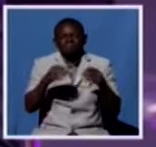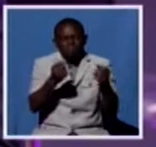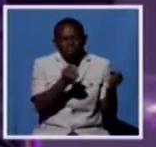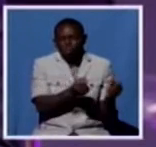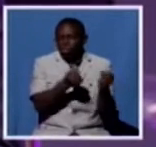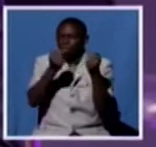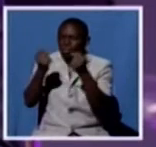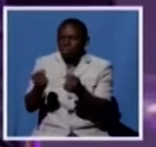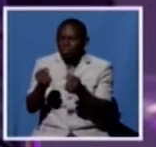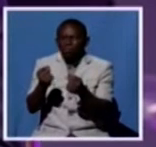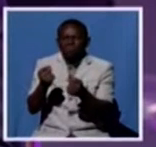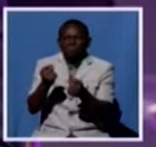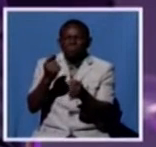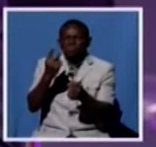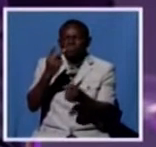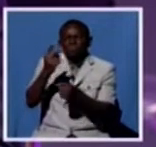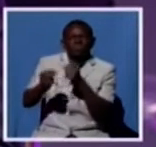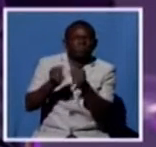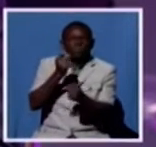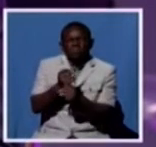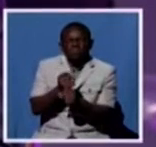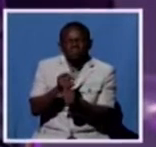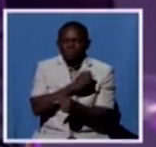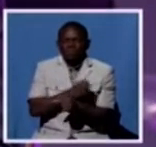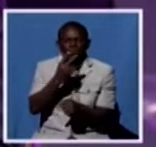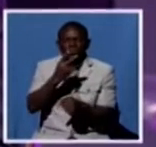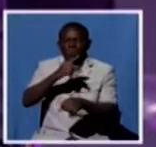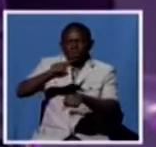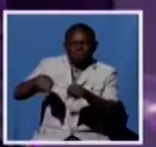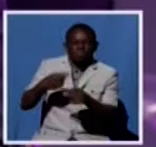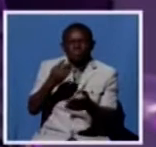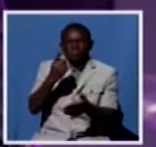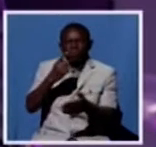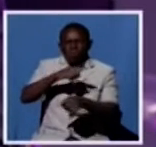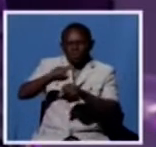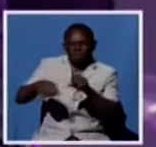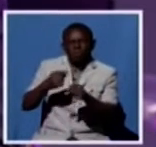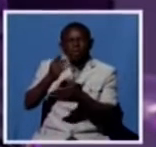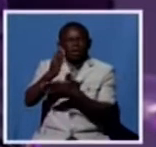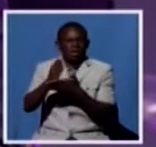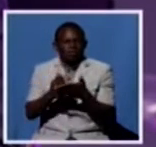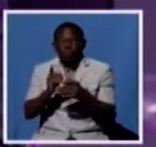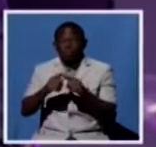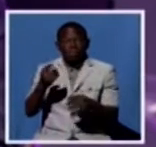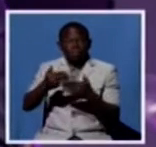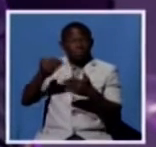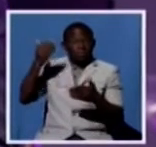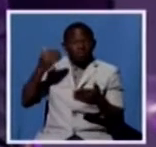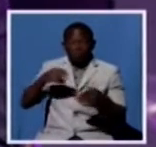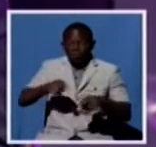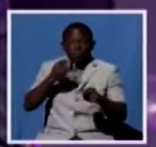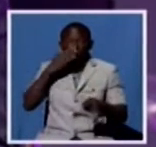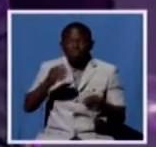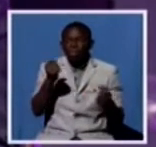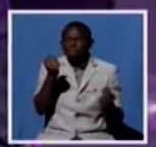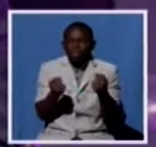2 hours, when just 1.5 years ago, 2 years ago, you would spend maybe even up to 6 hours. And that was slowing down